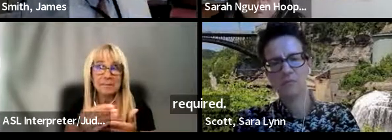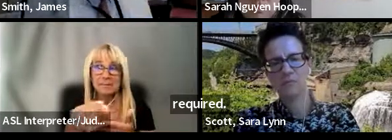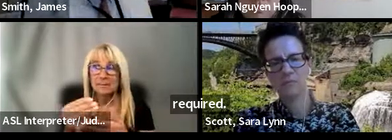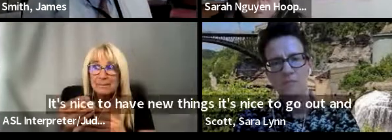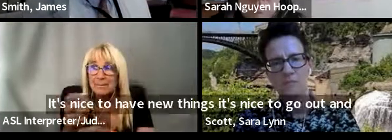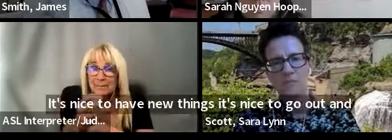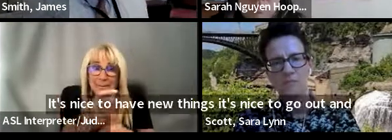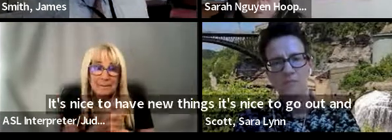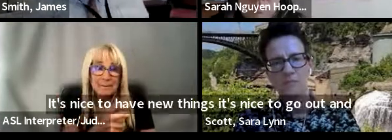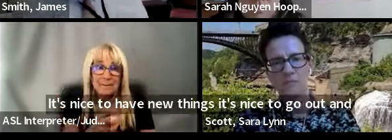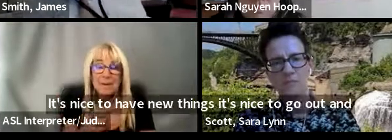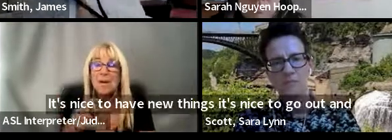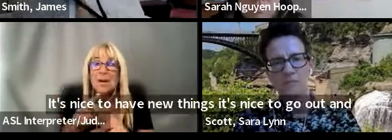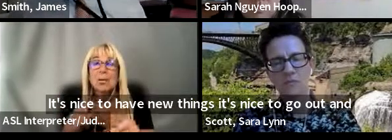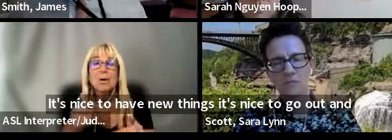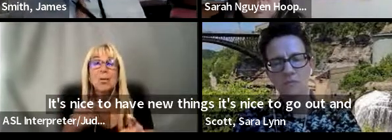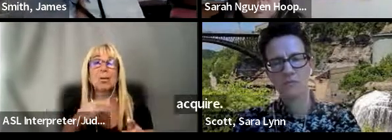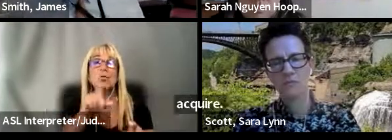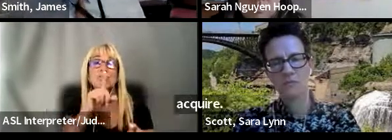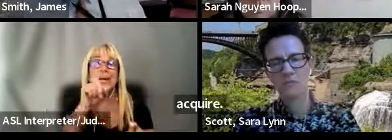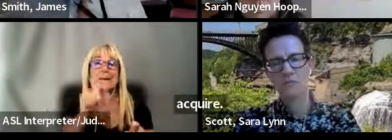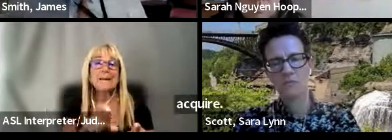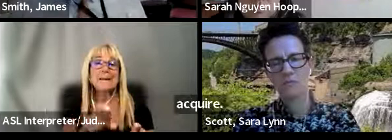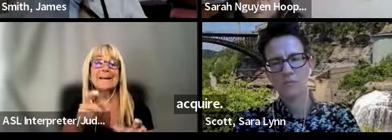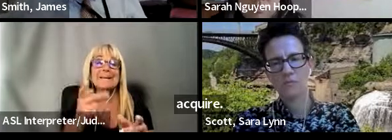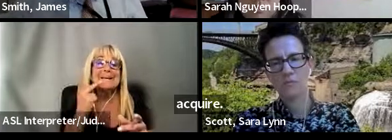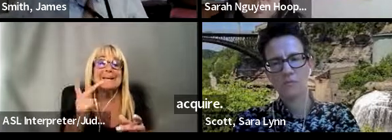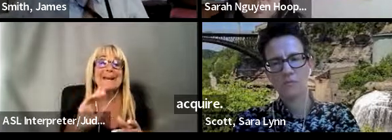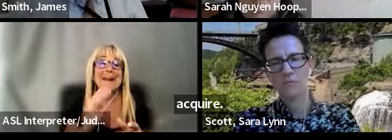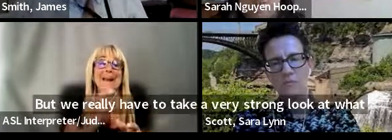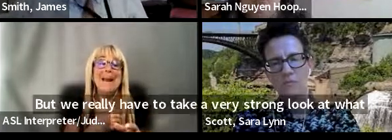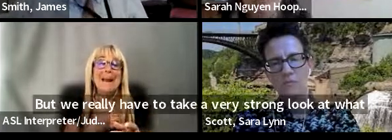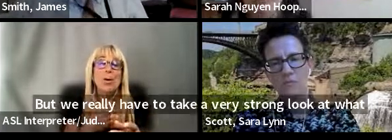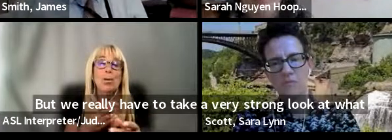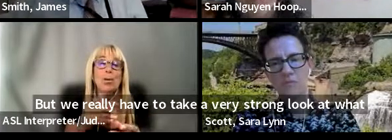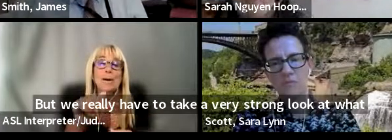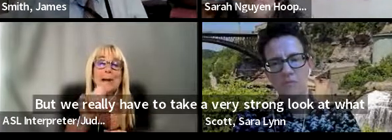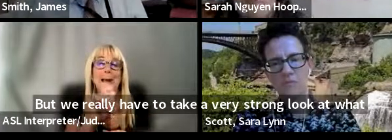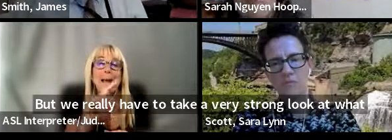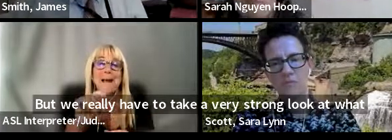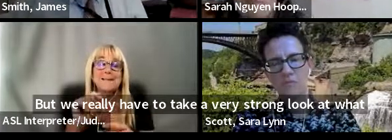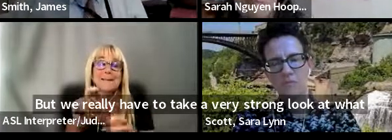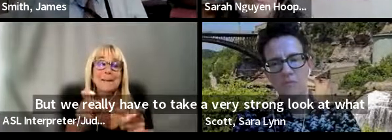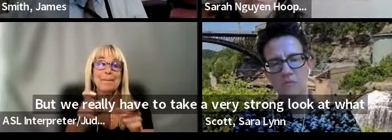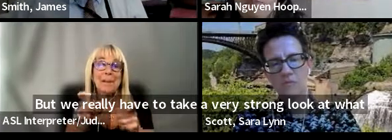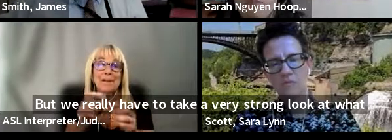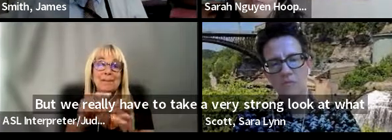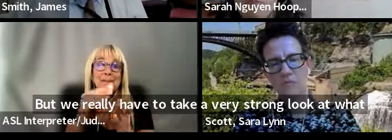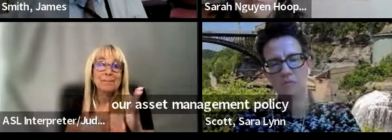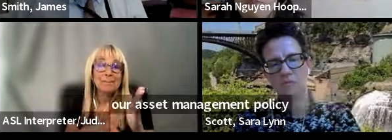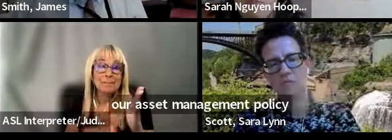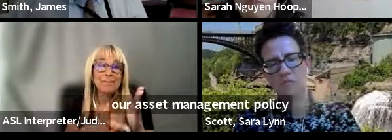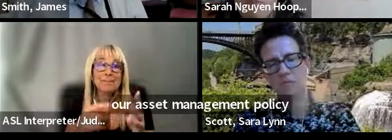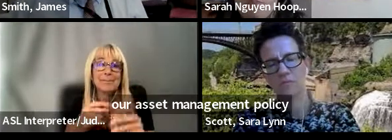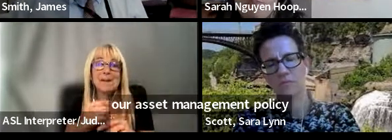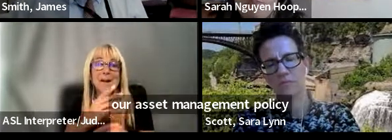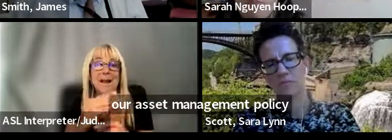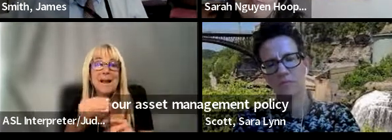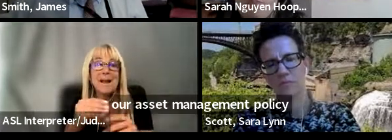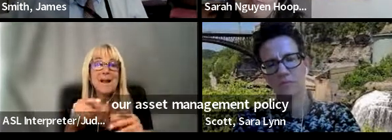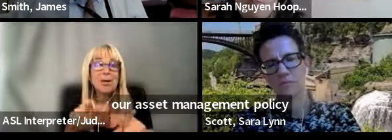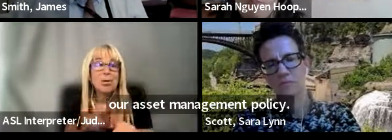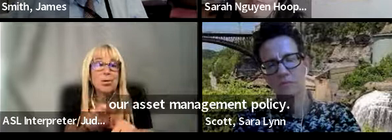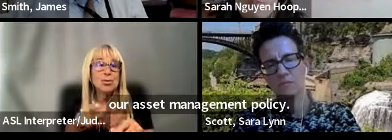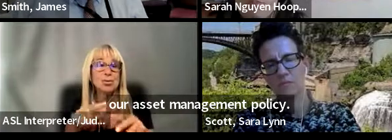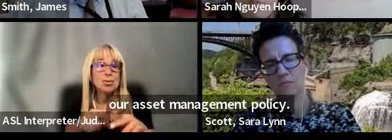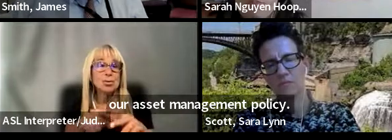really have to take a very strong look at what our asset management policy is. We also, I'm going to throw out there, need to start to consider strategic